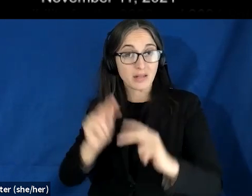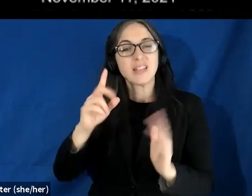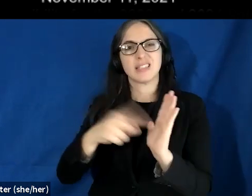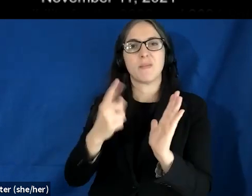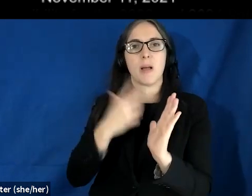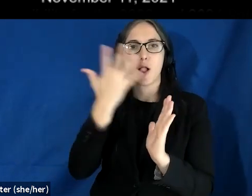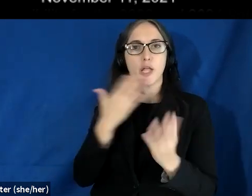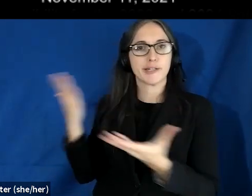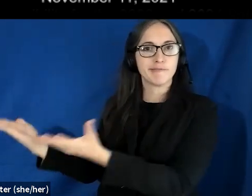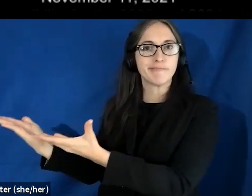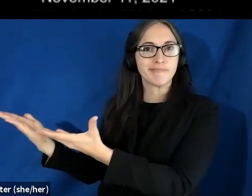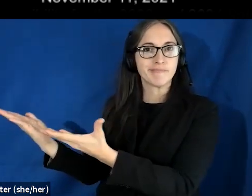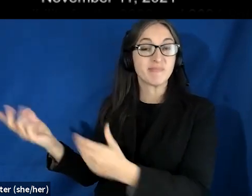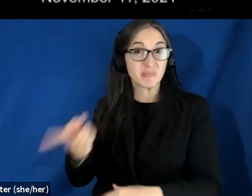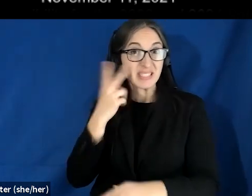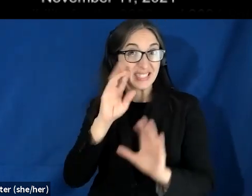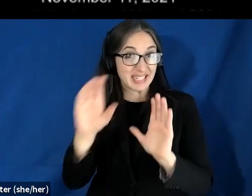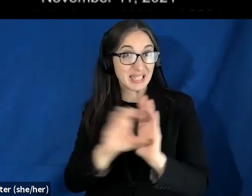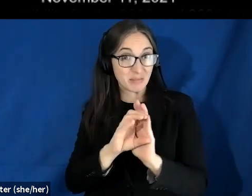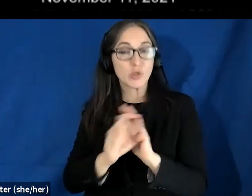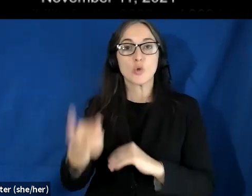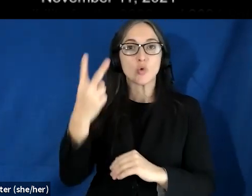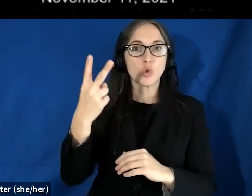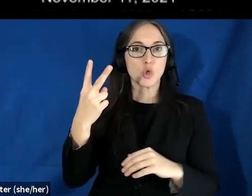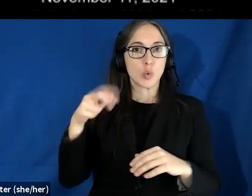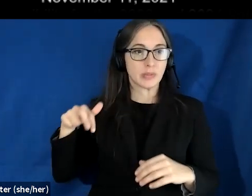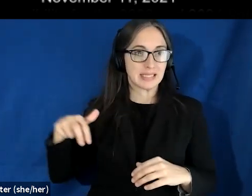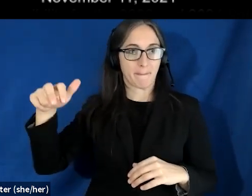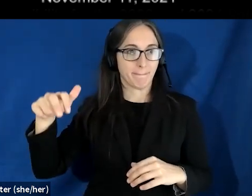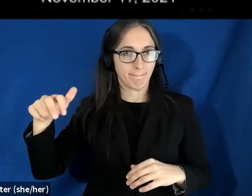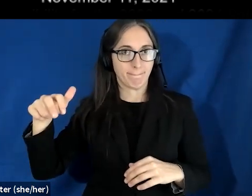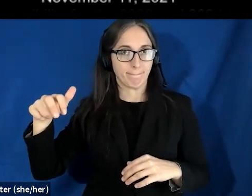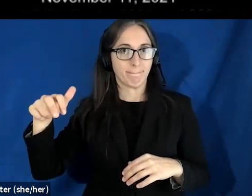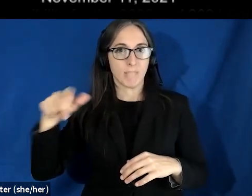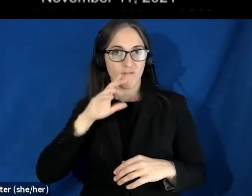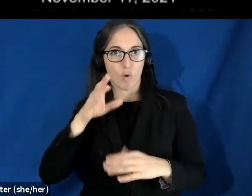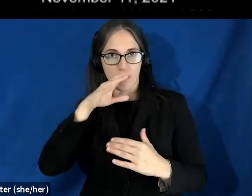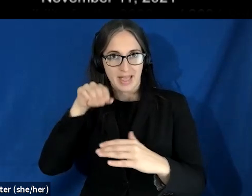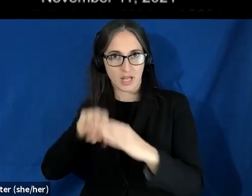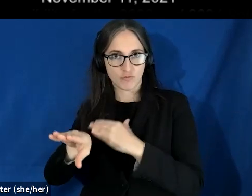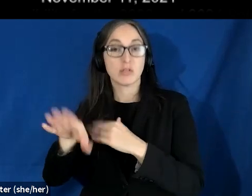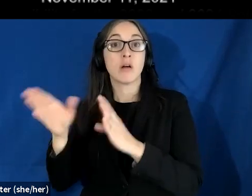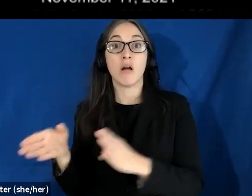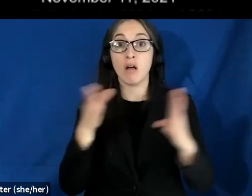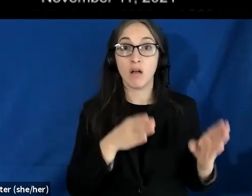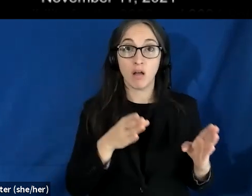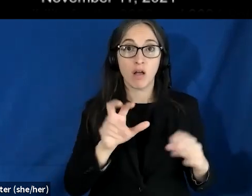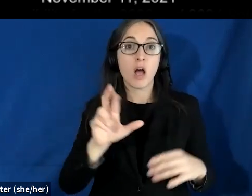2 steps into the main entrance. To the left, we have an ADA compliant